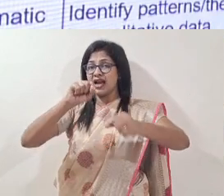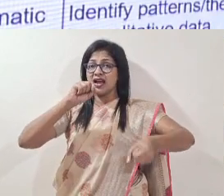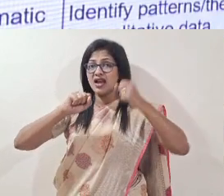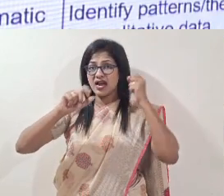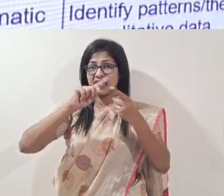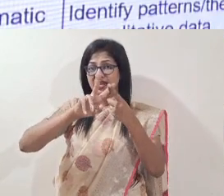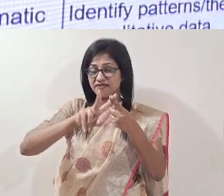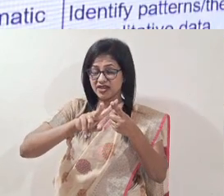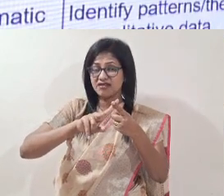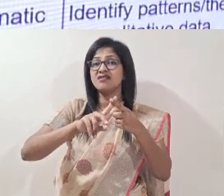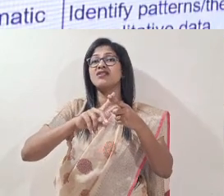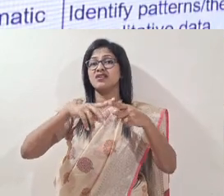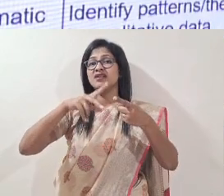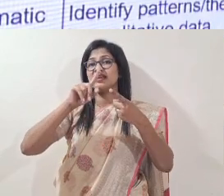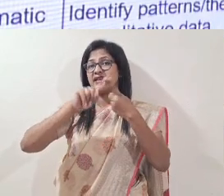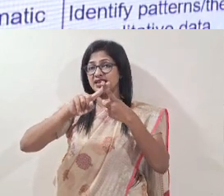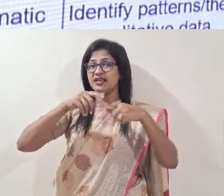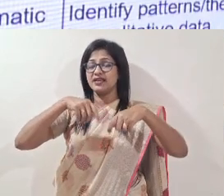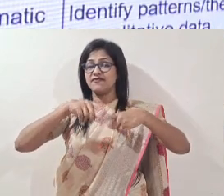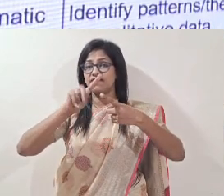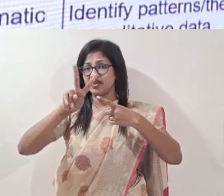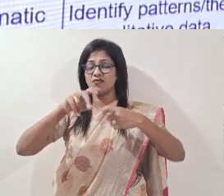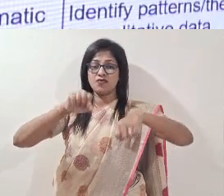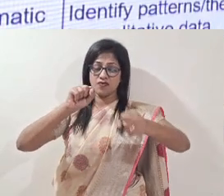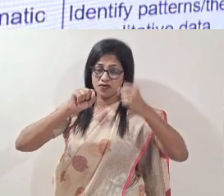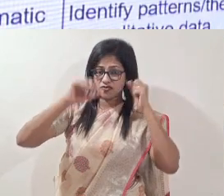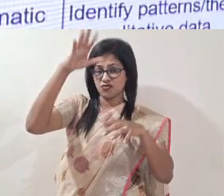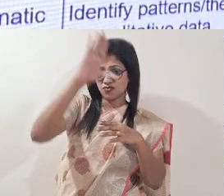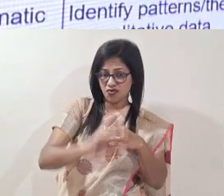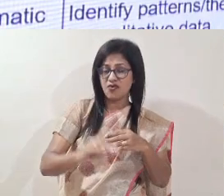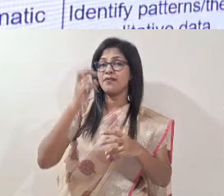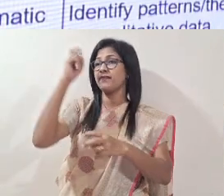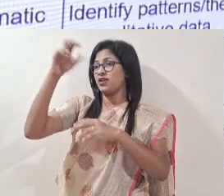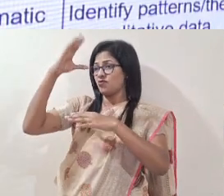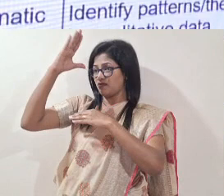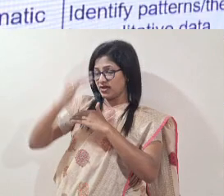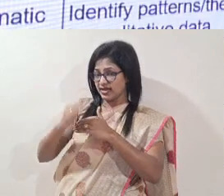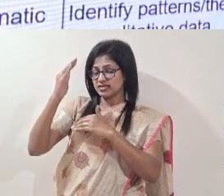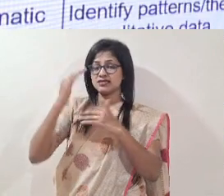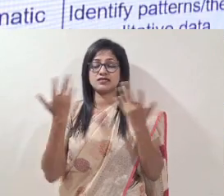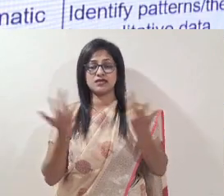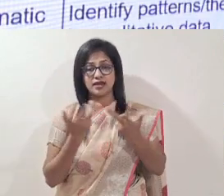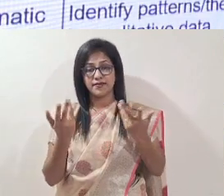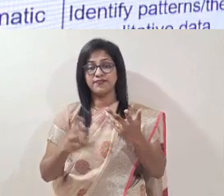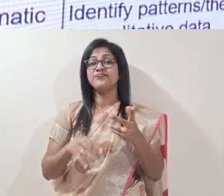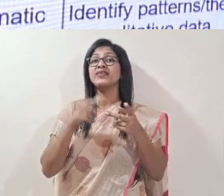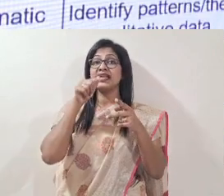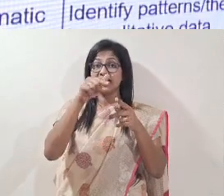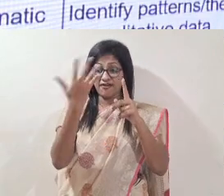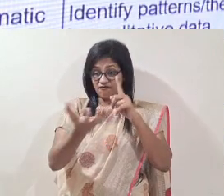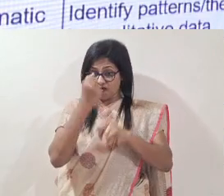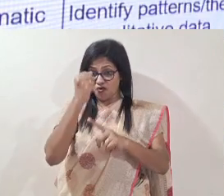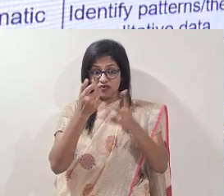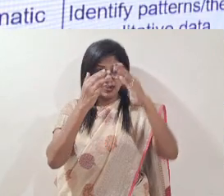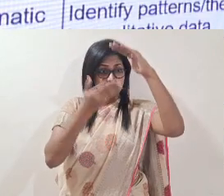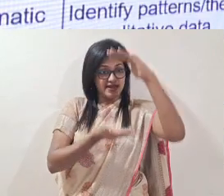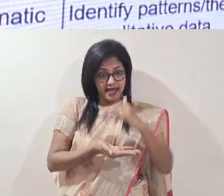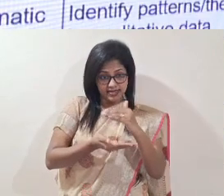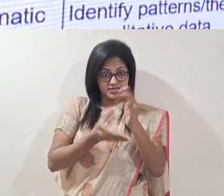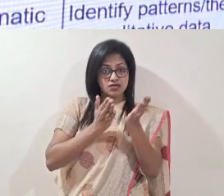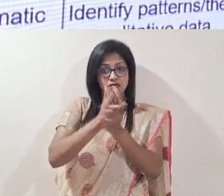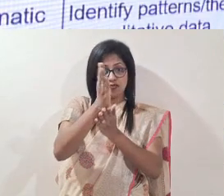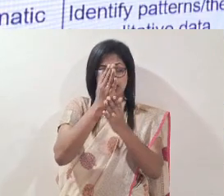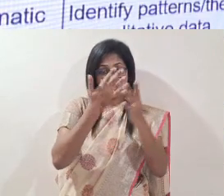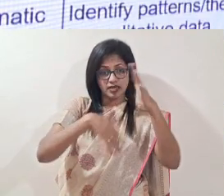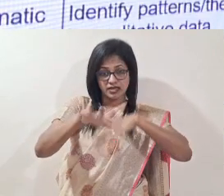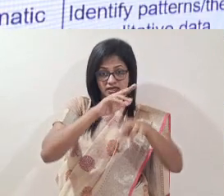gone down, that frequencies we have seen, what are the differences, and the key findings were decreased transit use views on